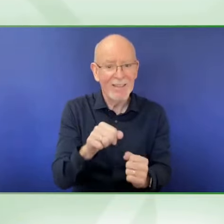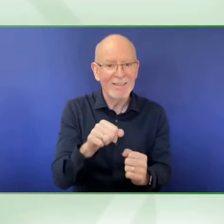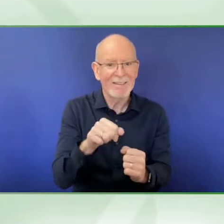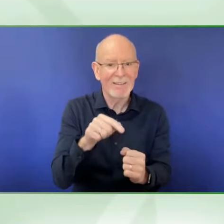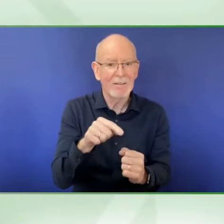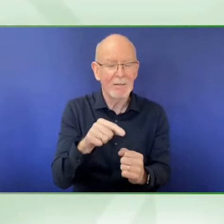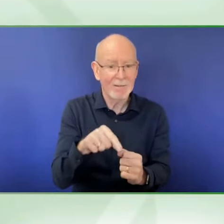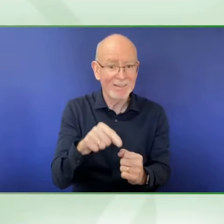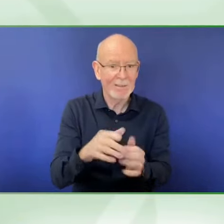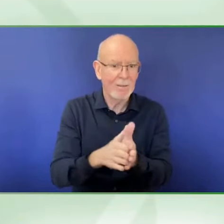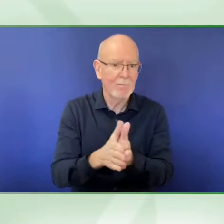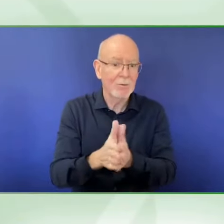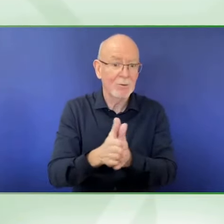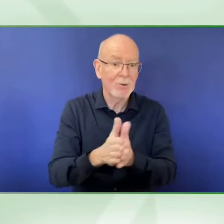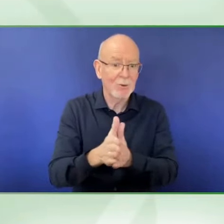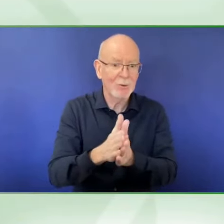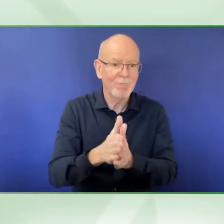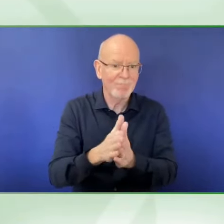and